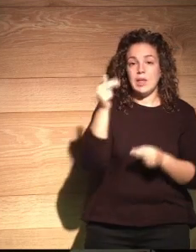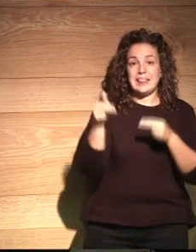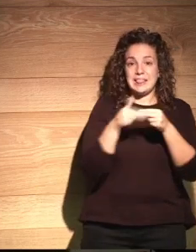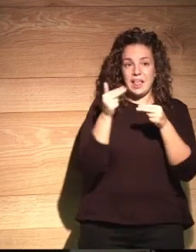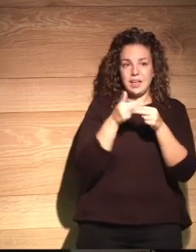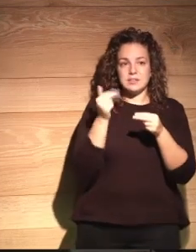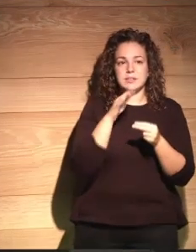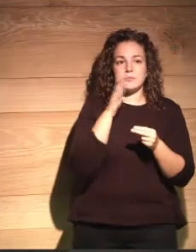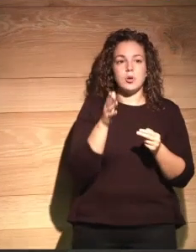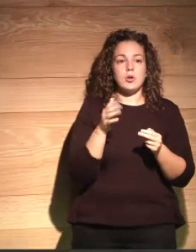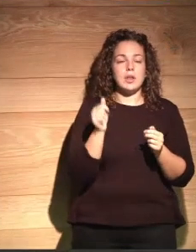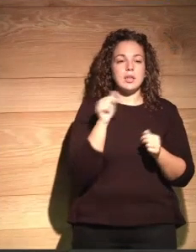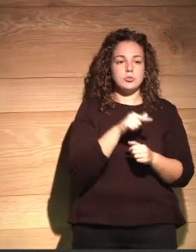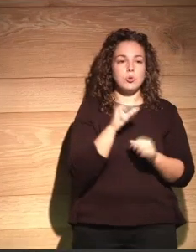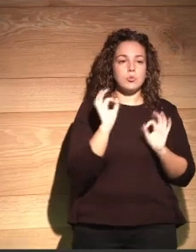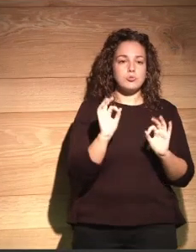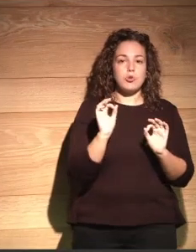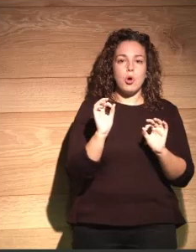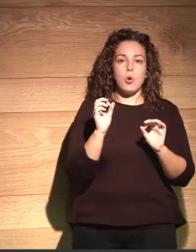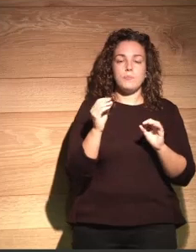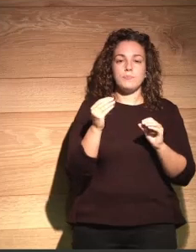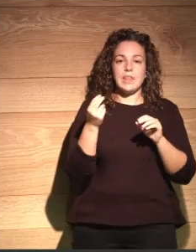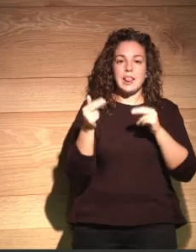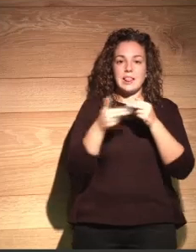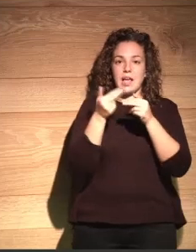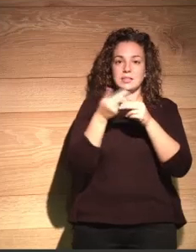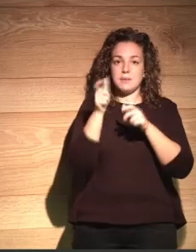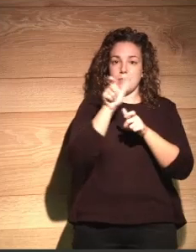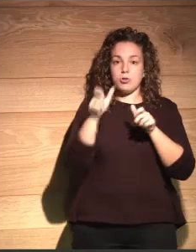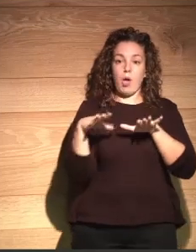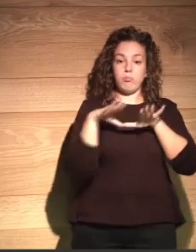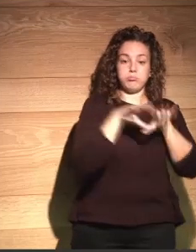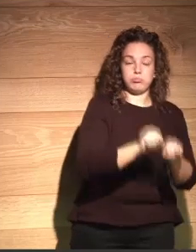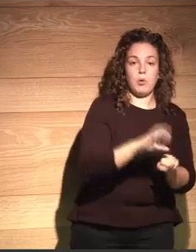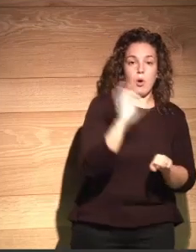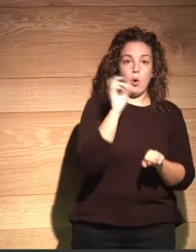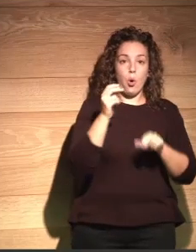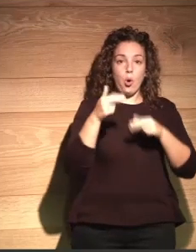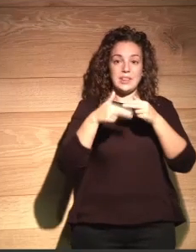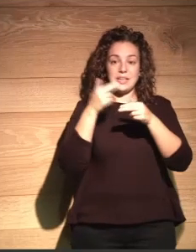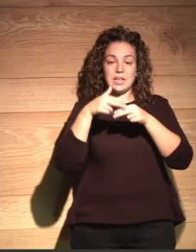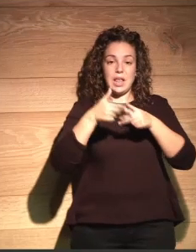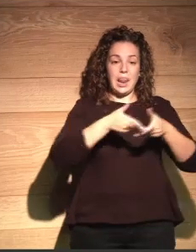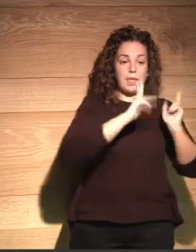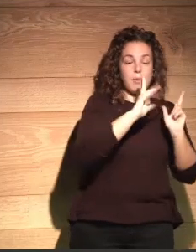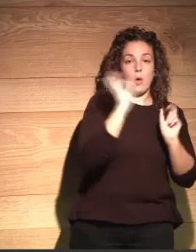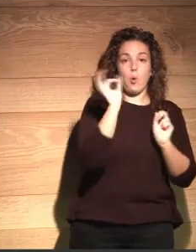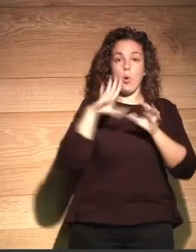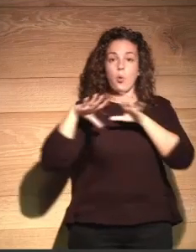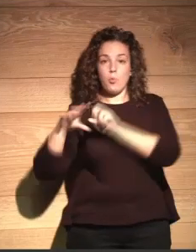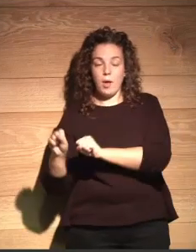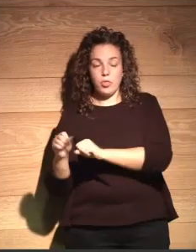or a drop-off. A yellow dot is a pickup, a blue dot is a drop-off. You zoom out, you see Manhattan and all of the boroughs.